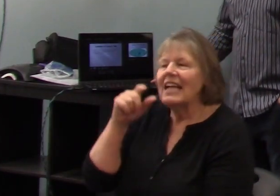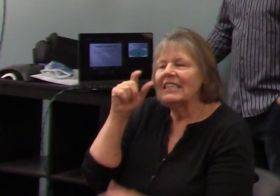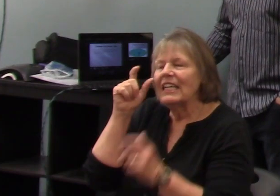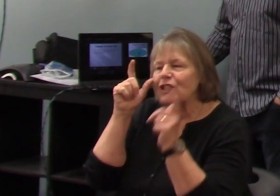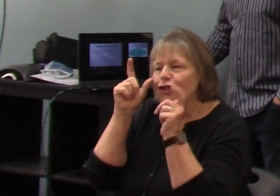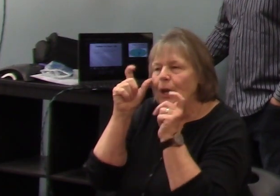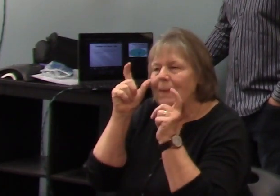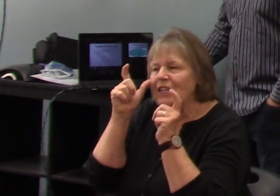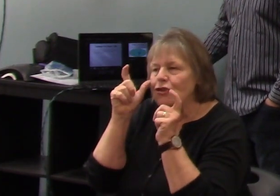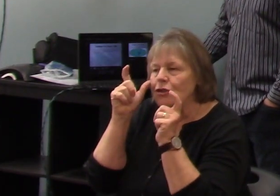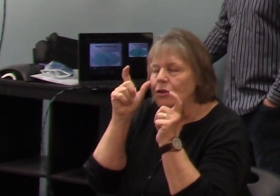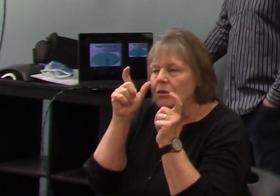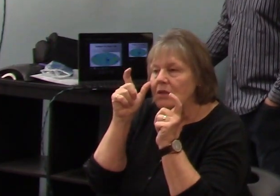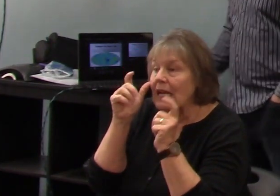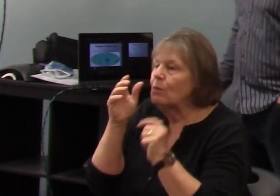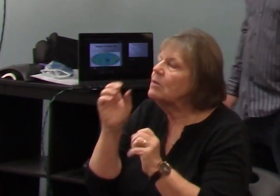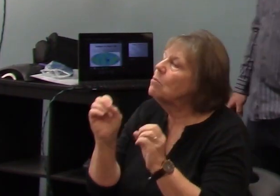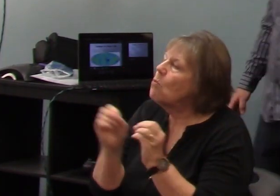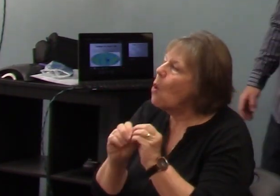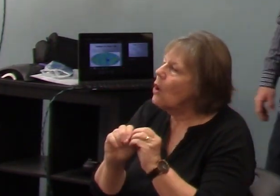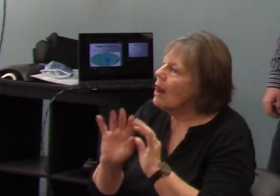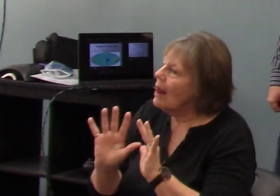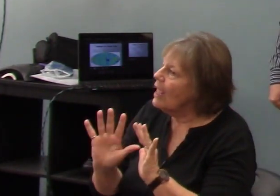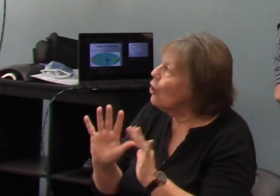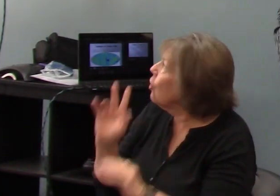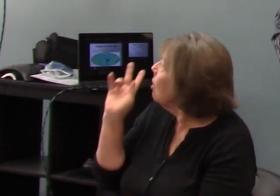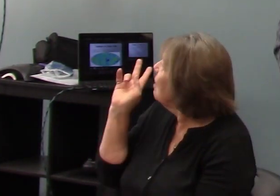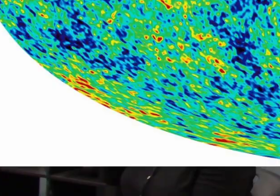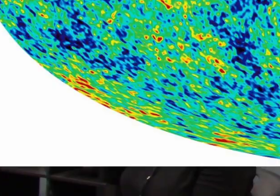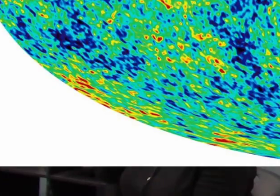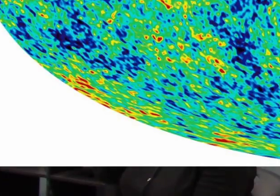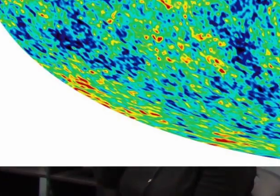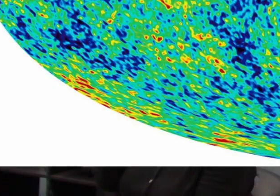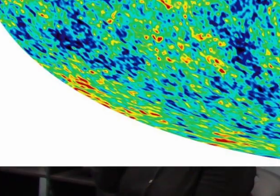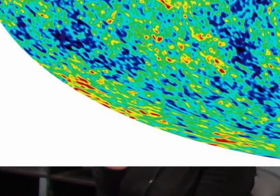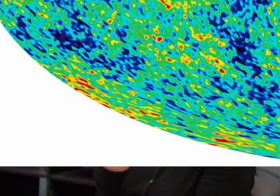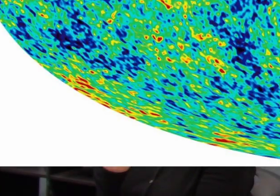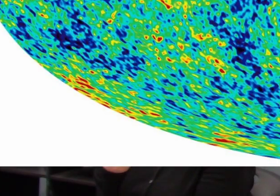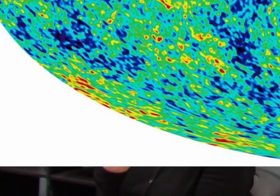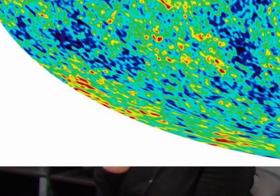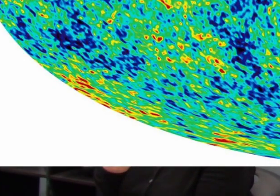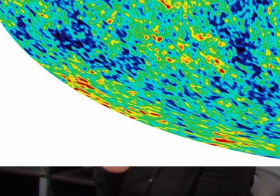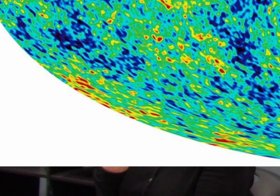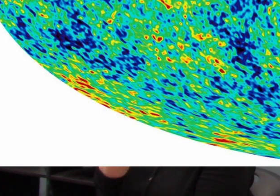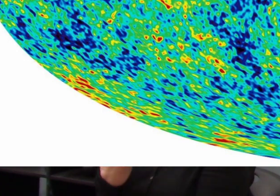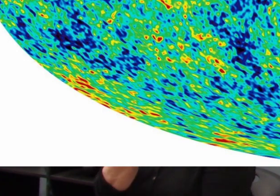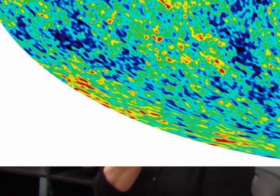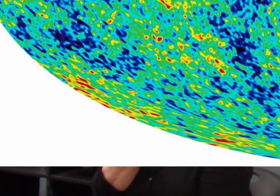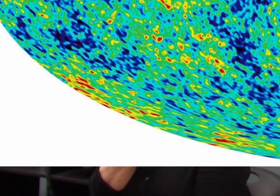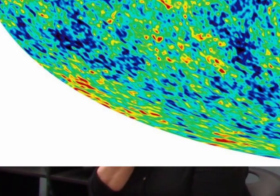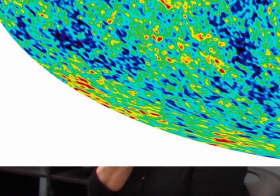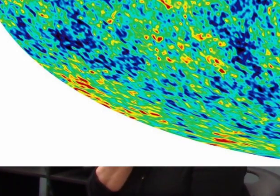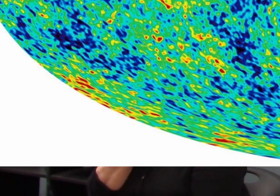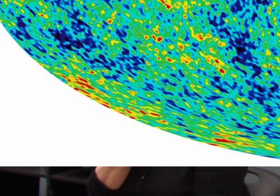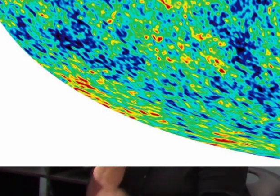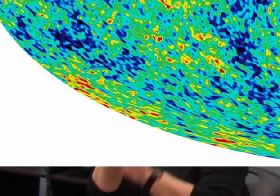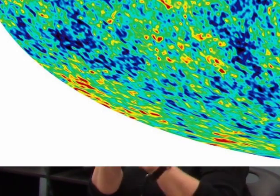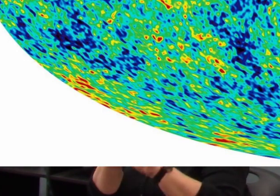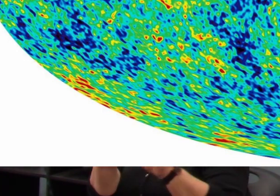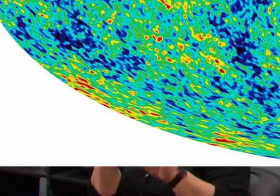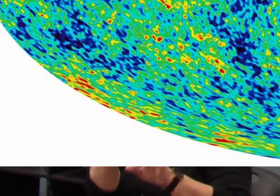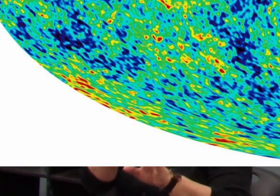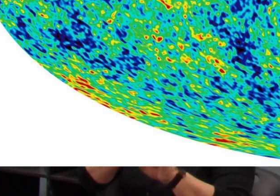it was way better resolution, and this is what it saw. Again, all those different colors are different temperatures that it sees in the early